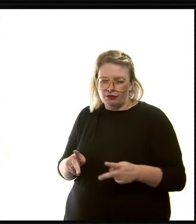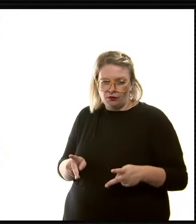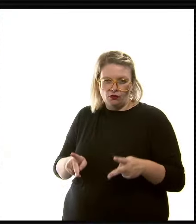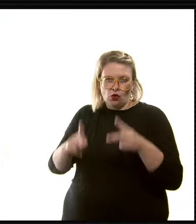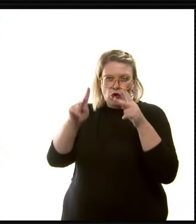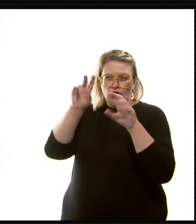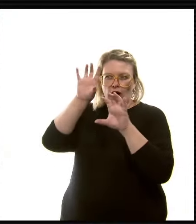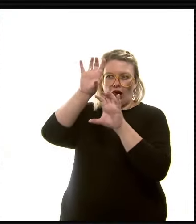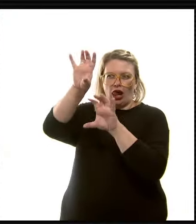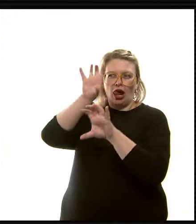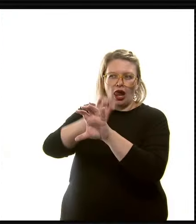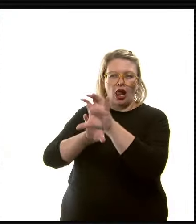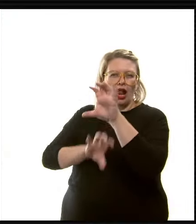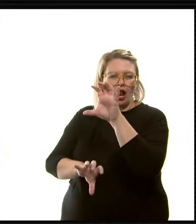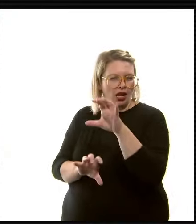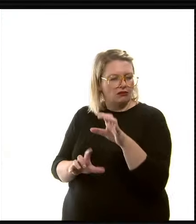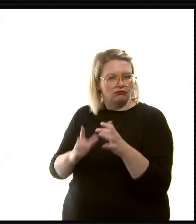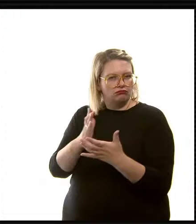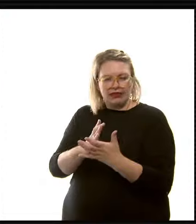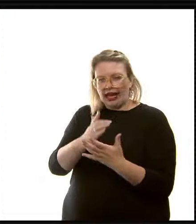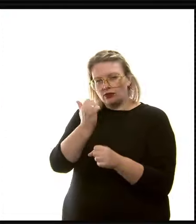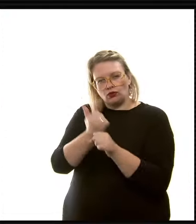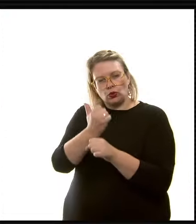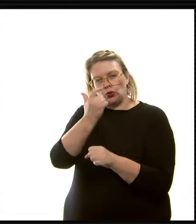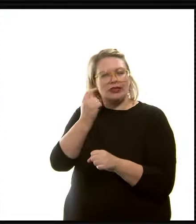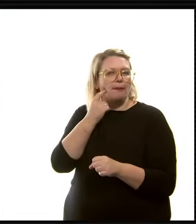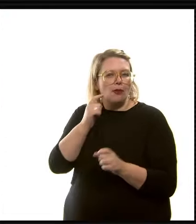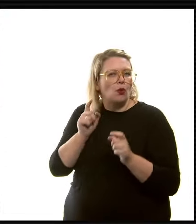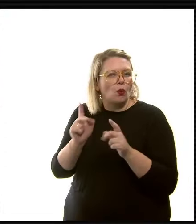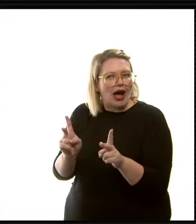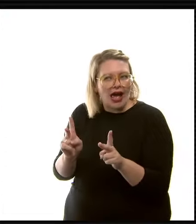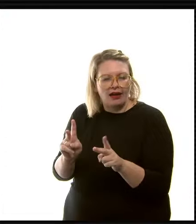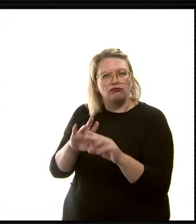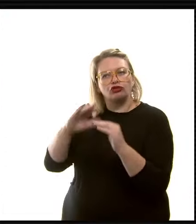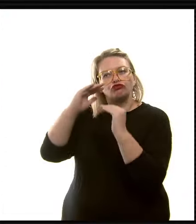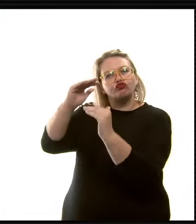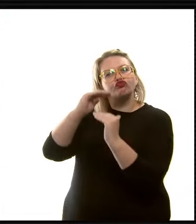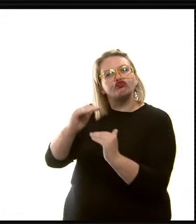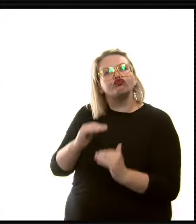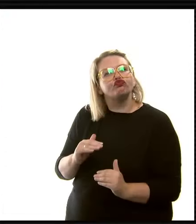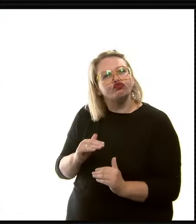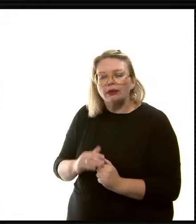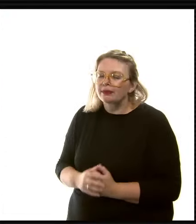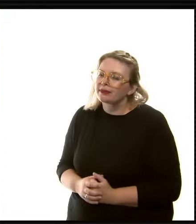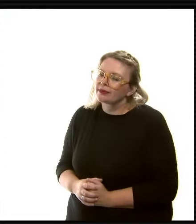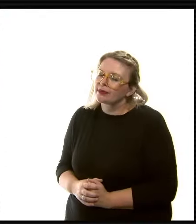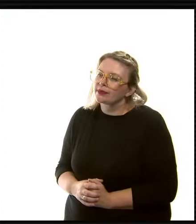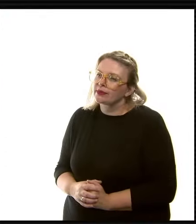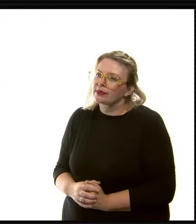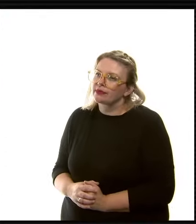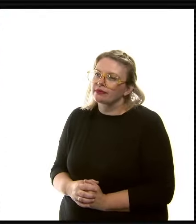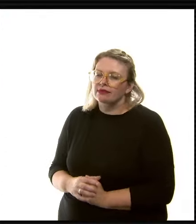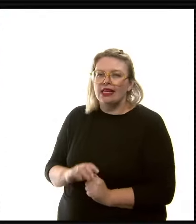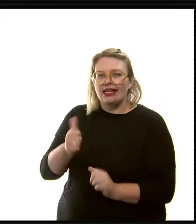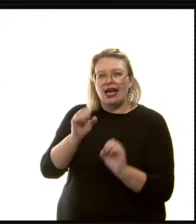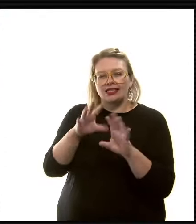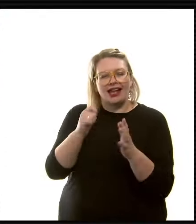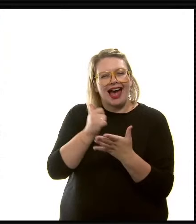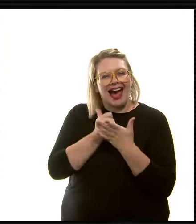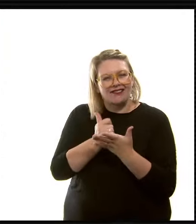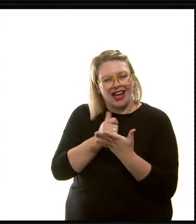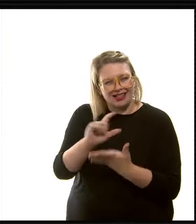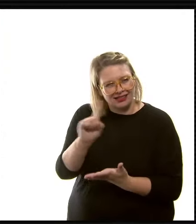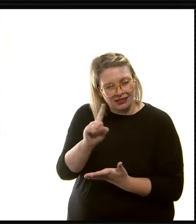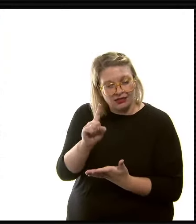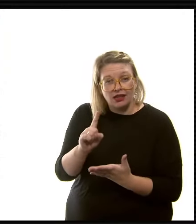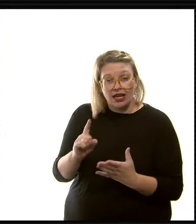you can actually do it very easily by just breaking it down into sections. And that leads me to the second piece of advice to share. Break